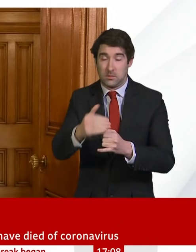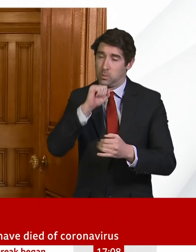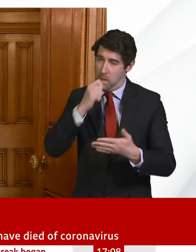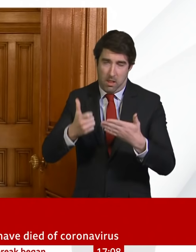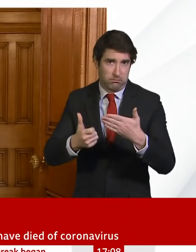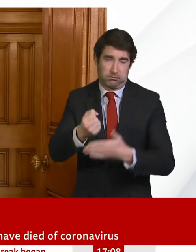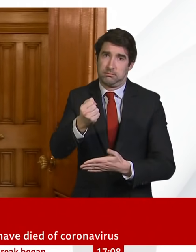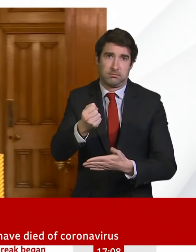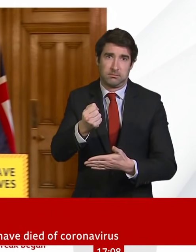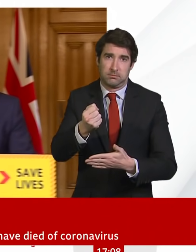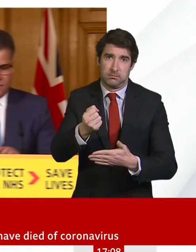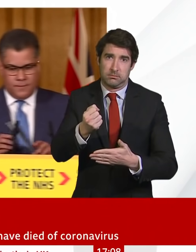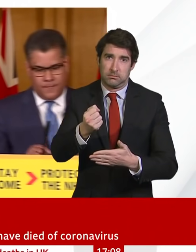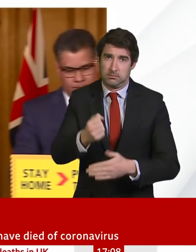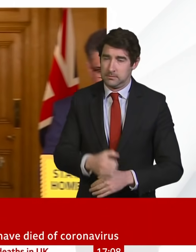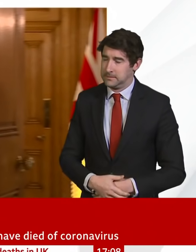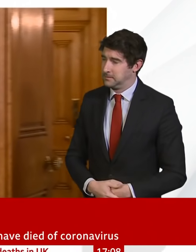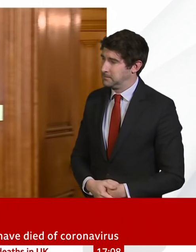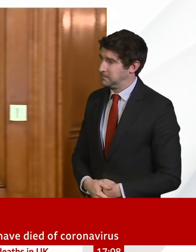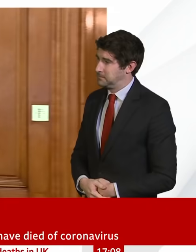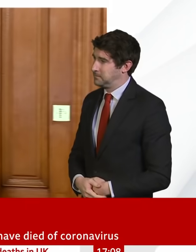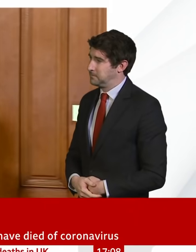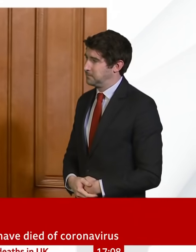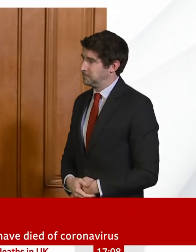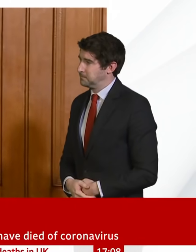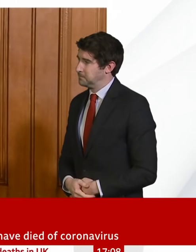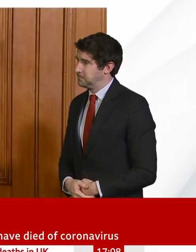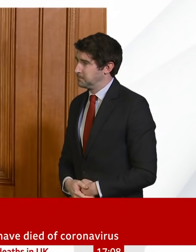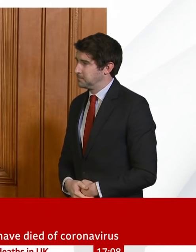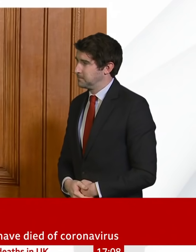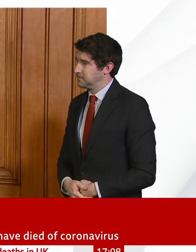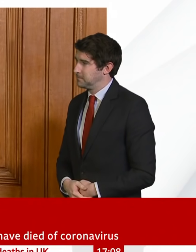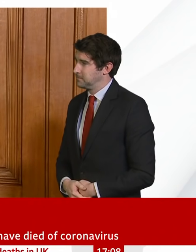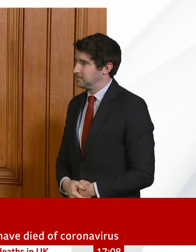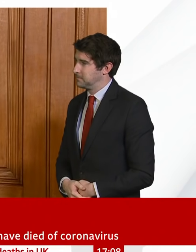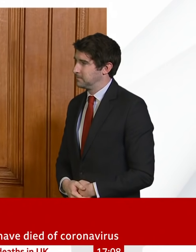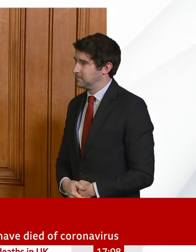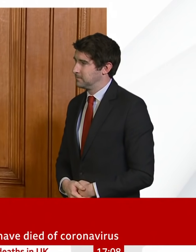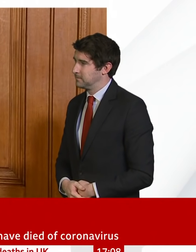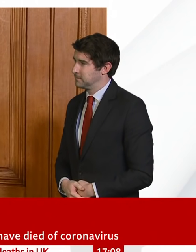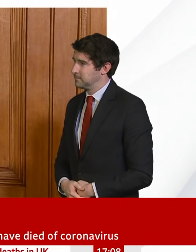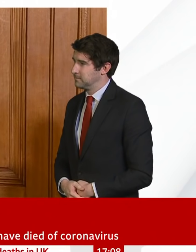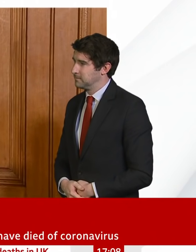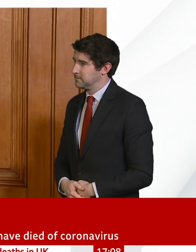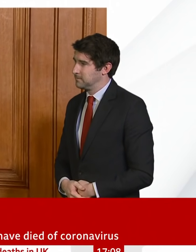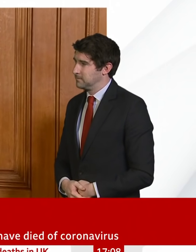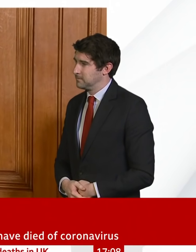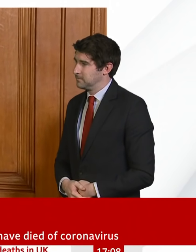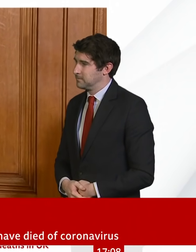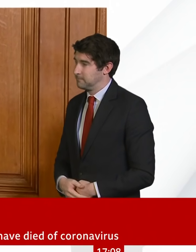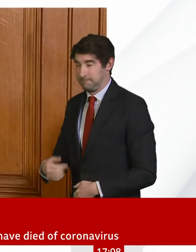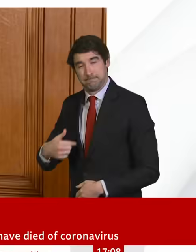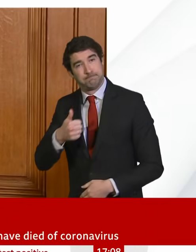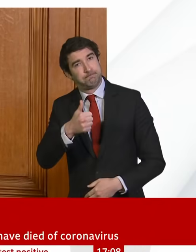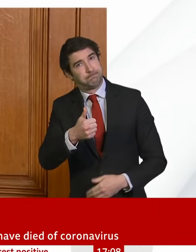Yvonne. Thank you, Secretary of State. I would like to present you with some slides just to give